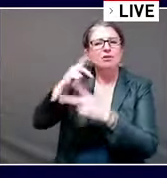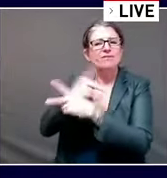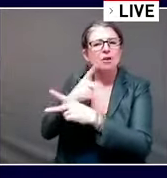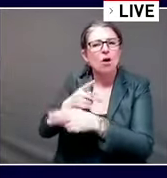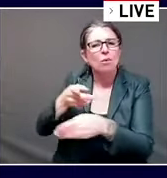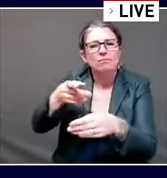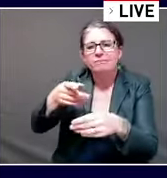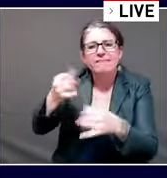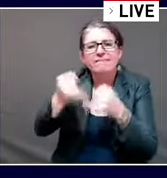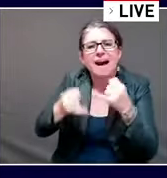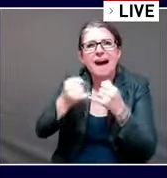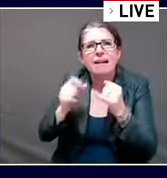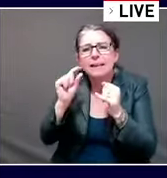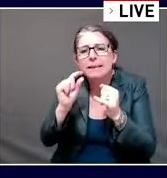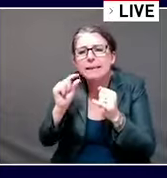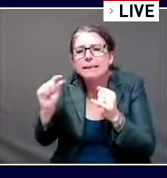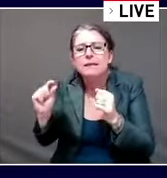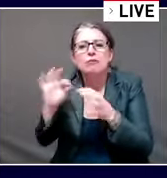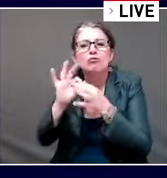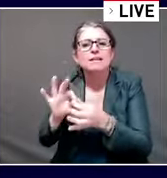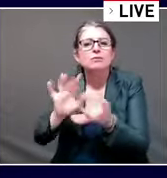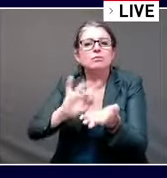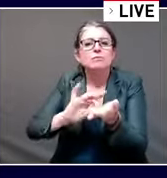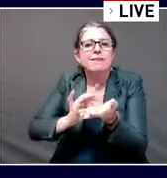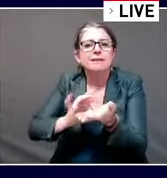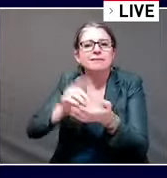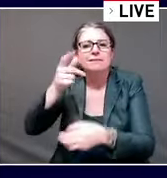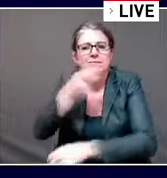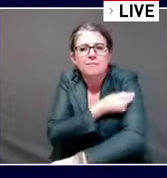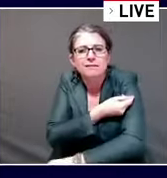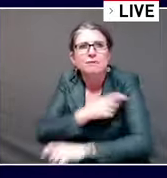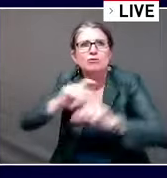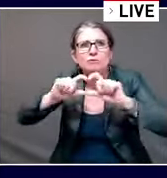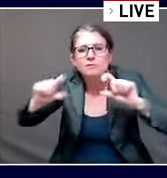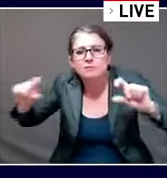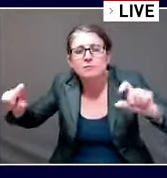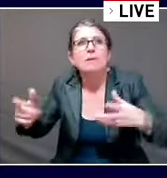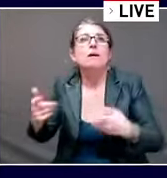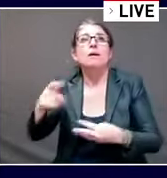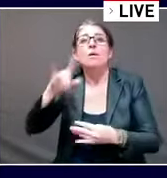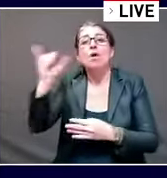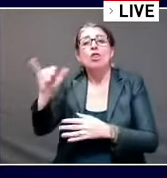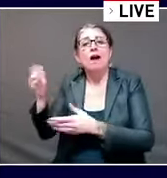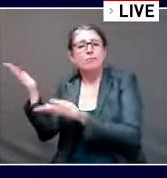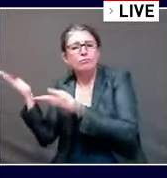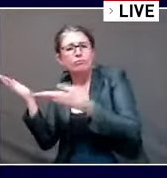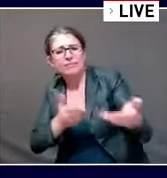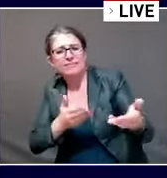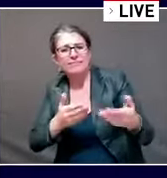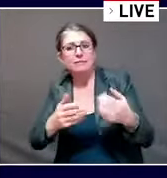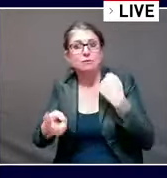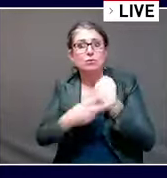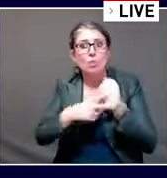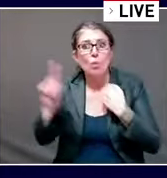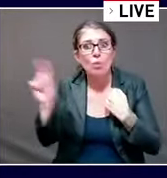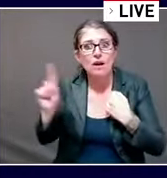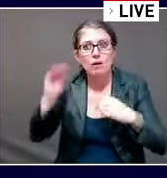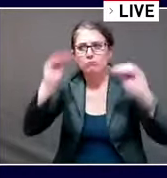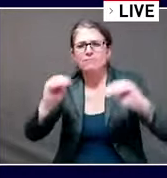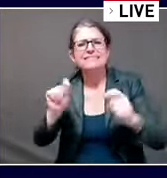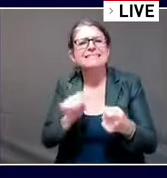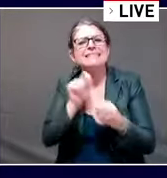things: velocity and equity. That's what this comes down to. Without that funding, we'll still get the job done.